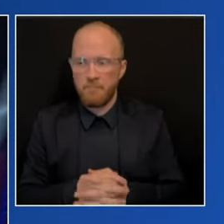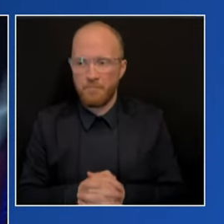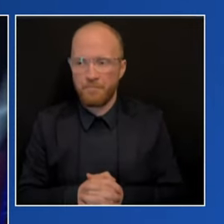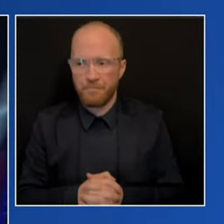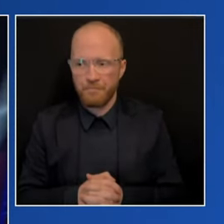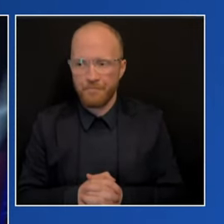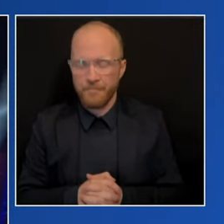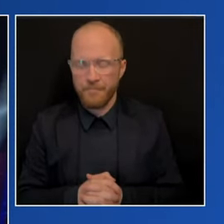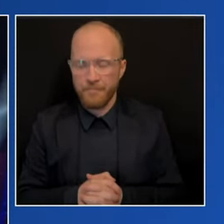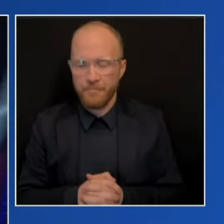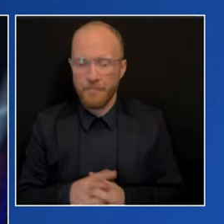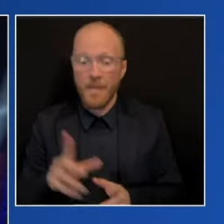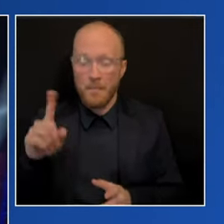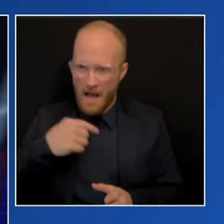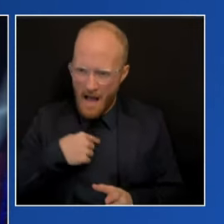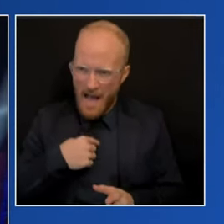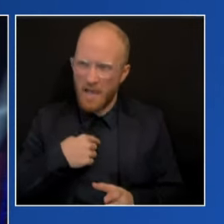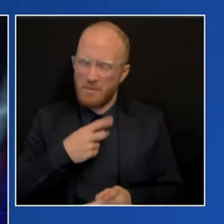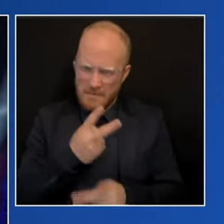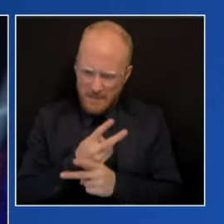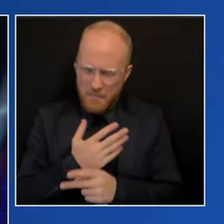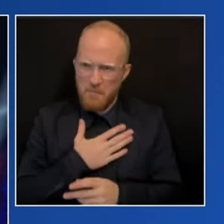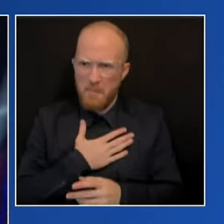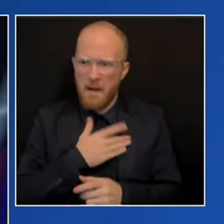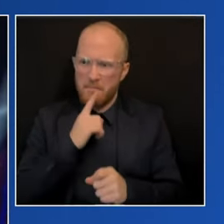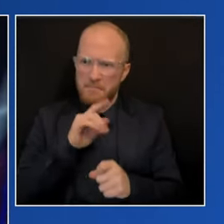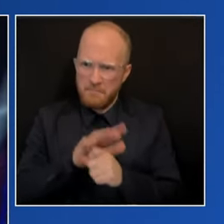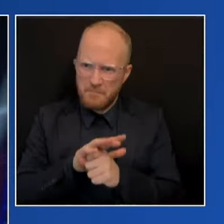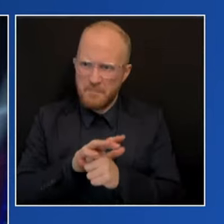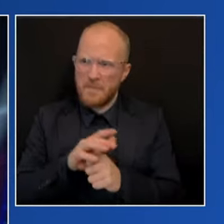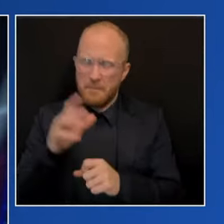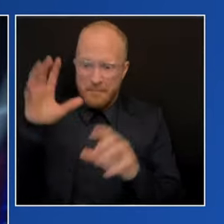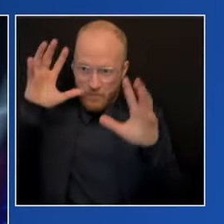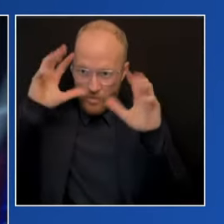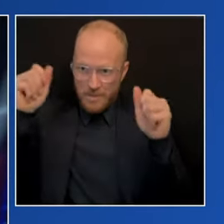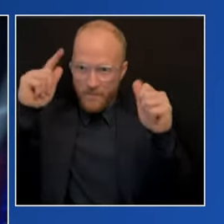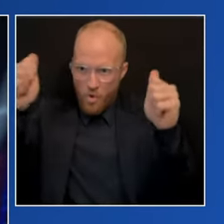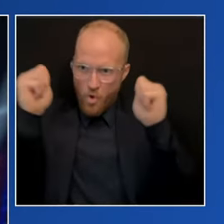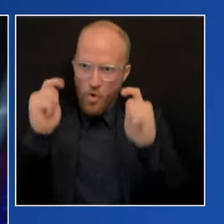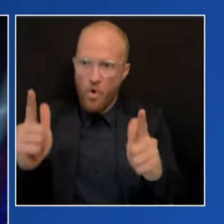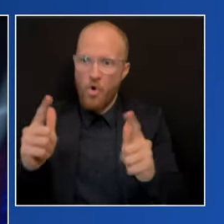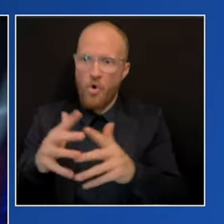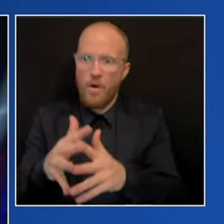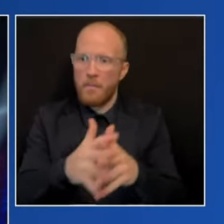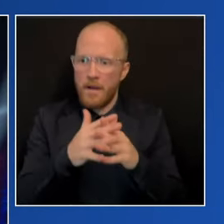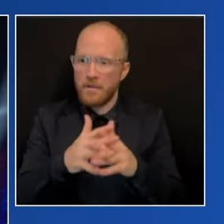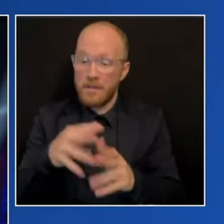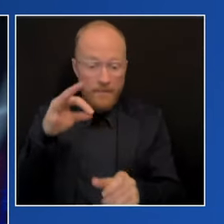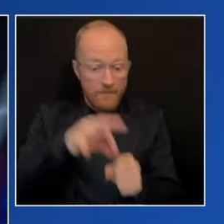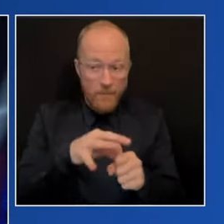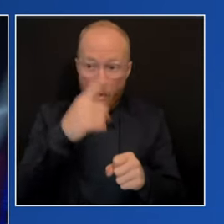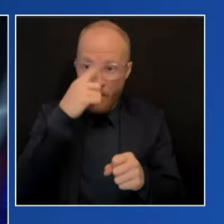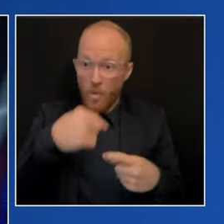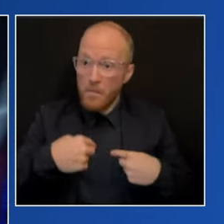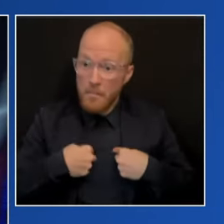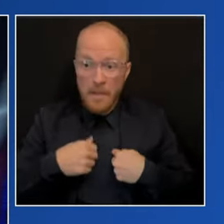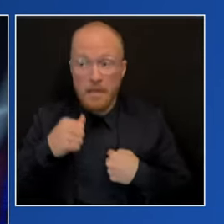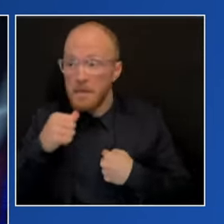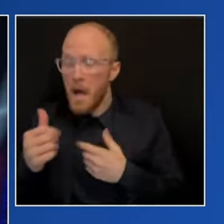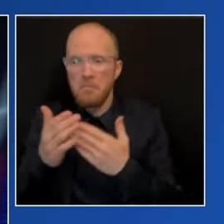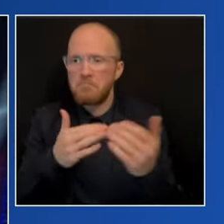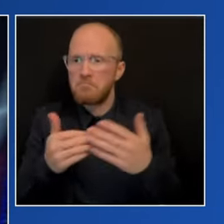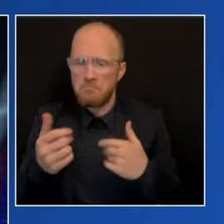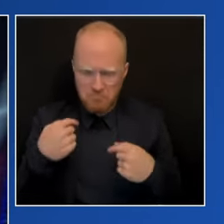Well, I'll keep my commitment to be president for all of America, whether you voted for me or not. I've done it for the last 3 years,